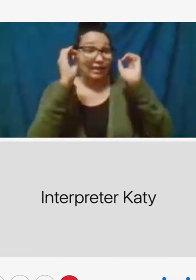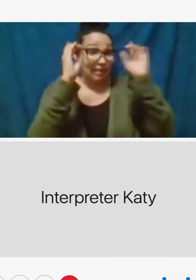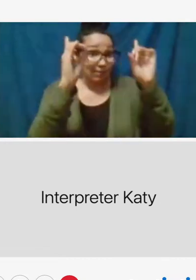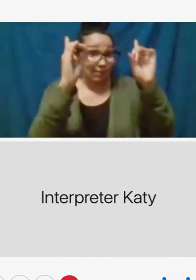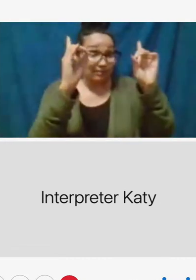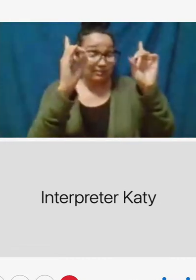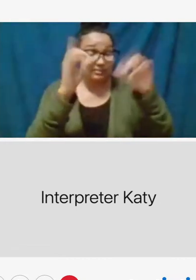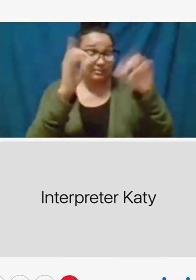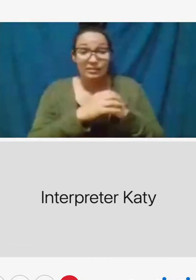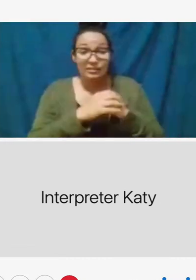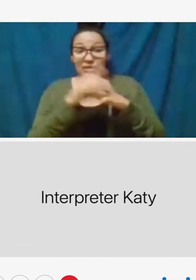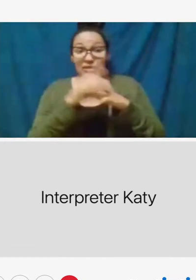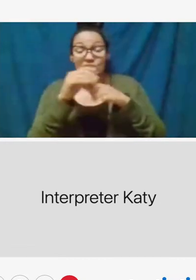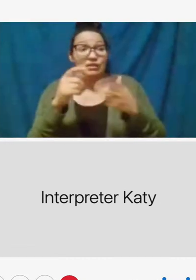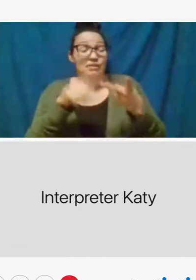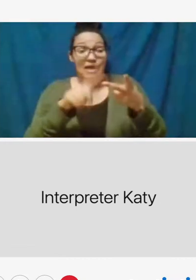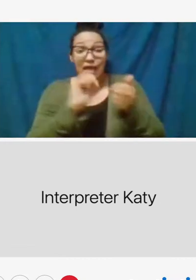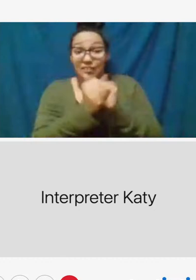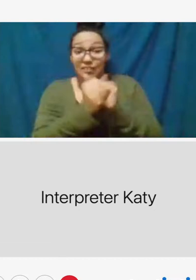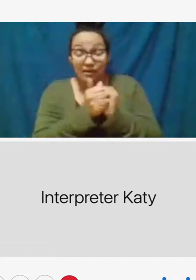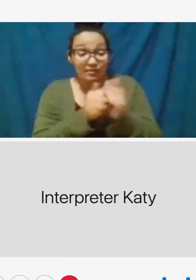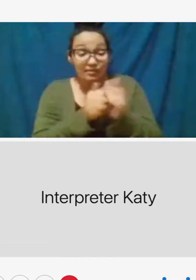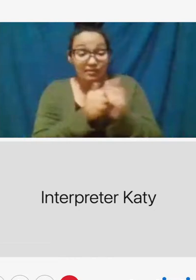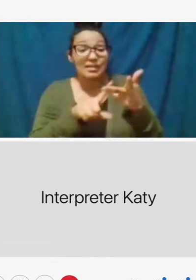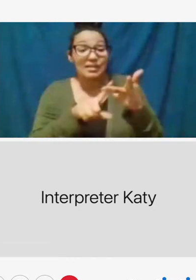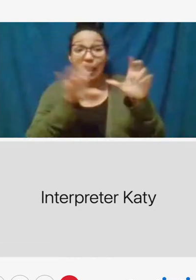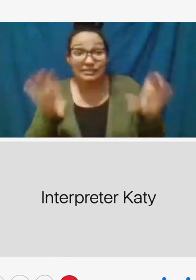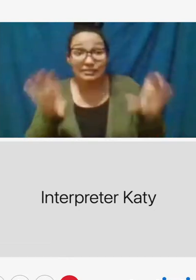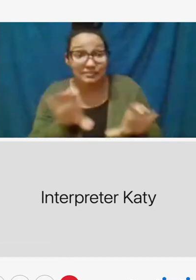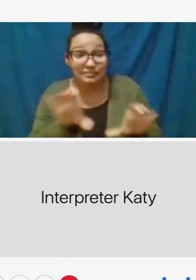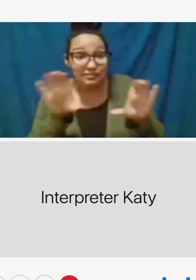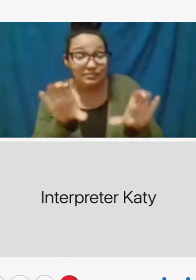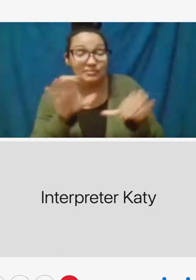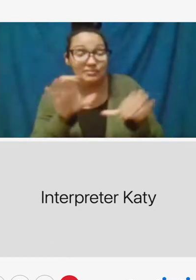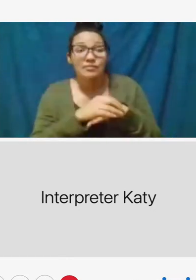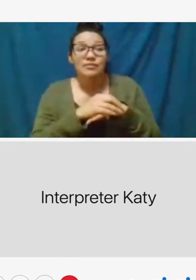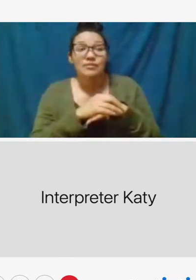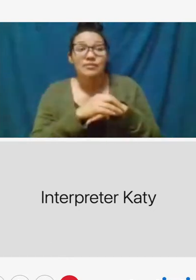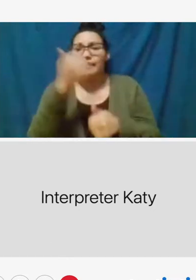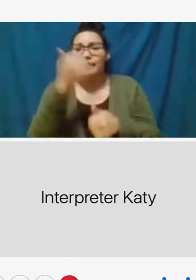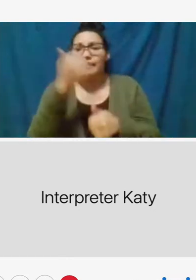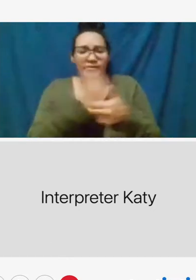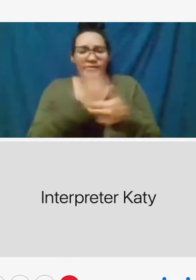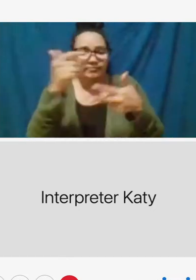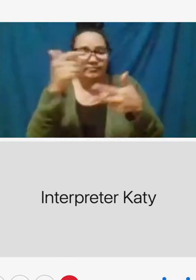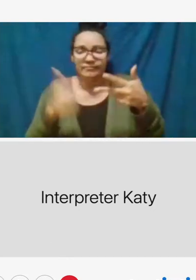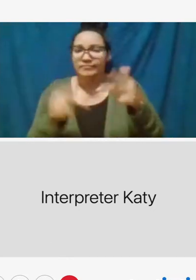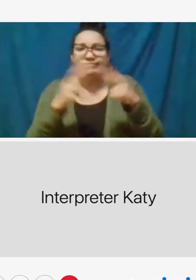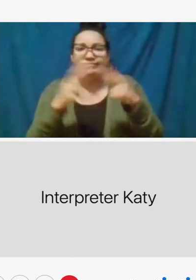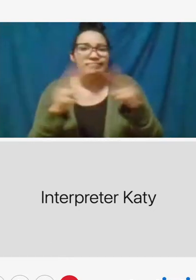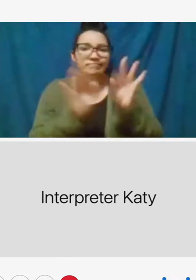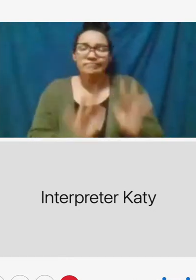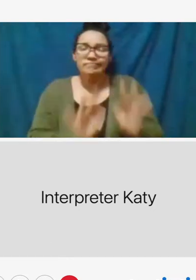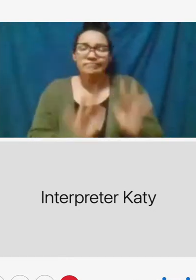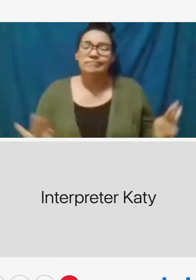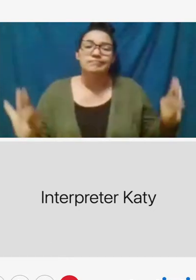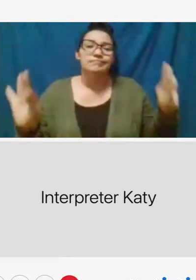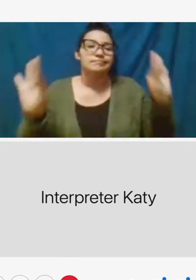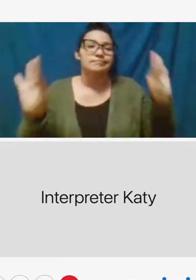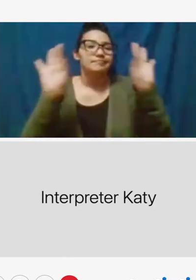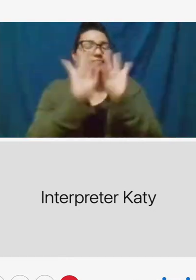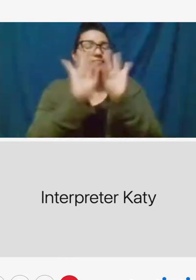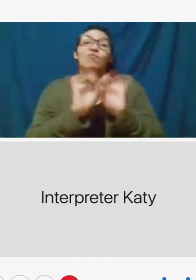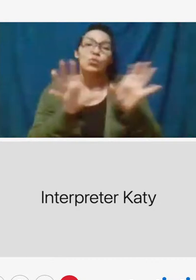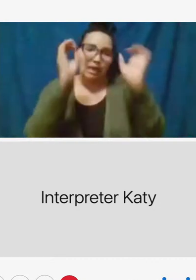addressed Athletics you addressed activities and each one of those is very very important you know of course the academics is